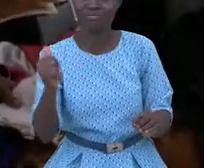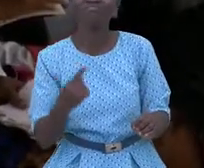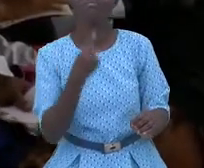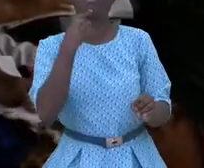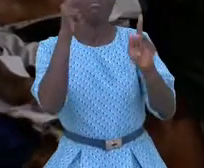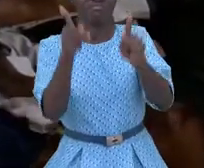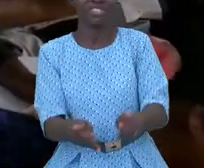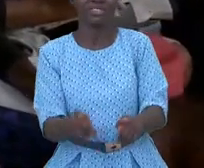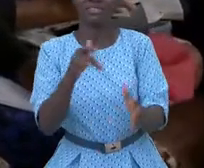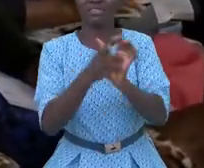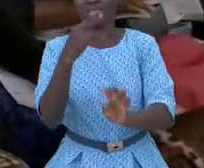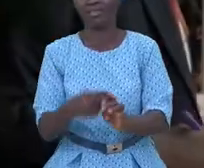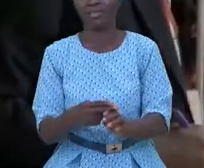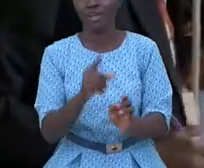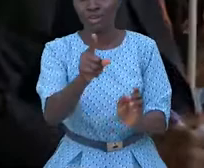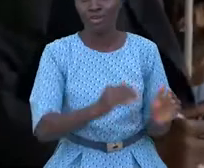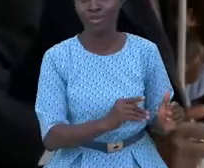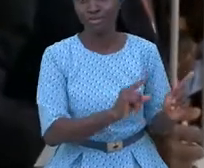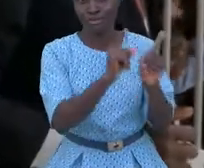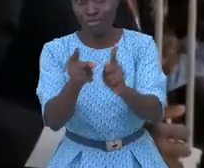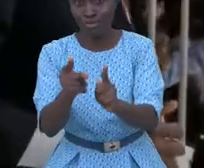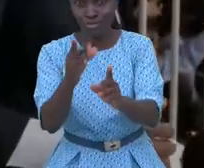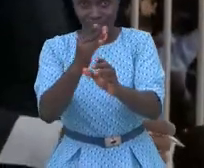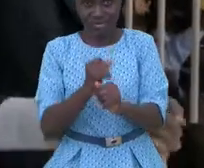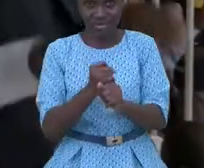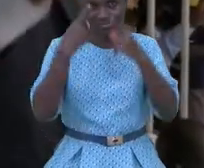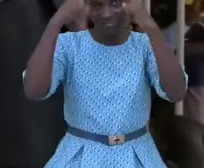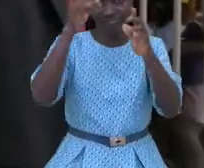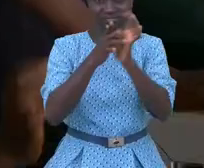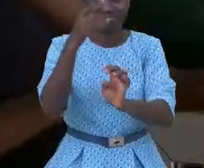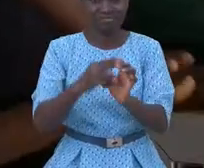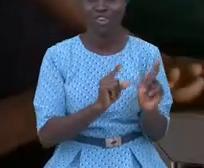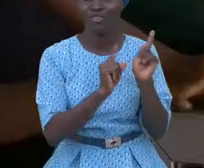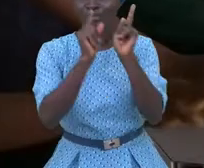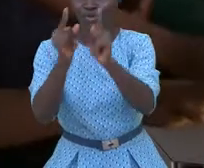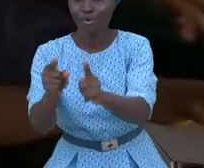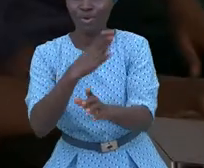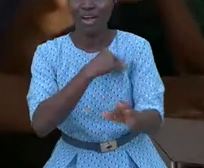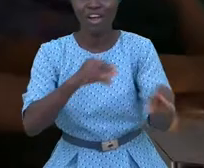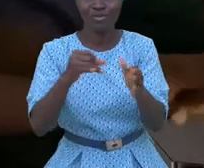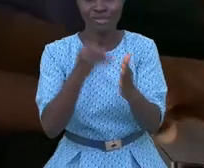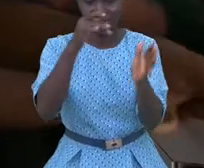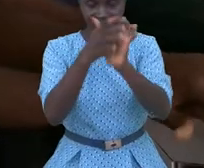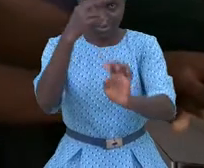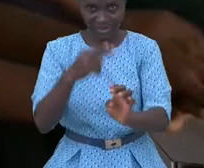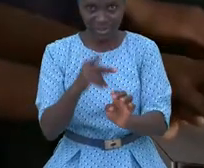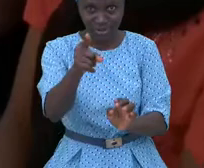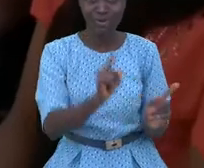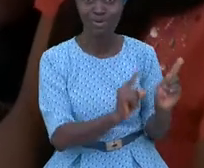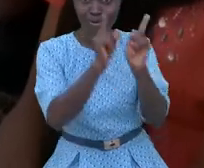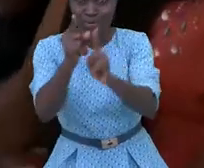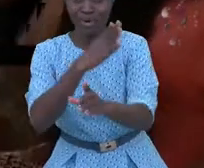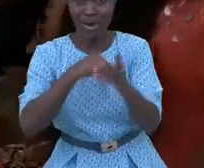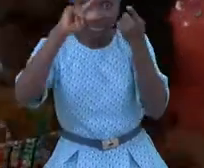go and achieve. Go and do it. Go and